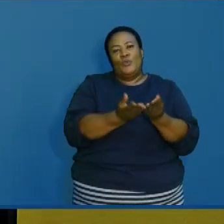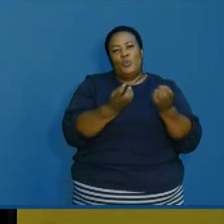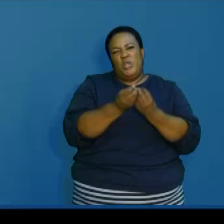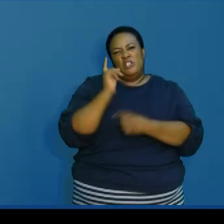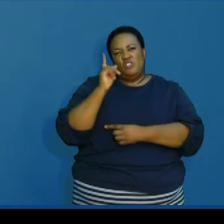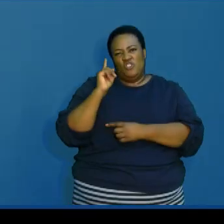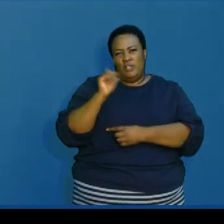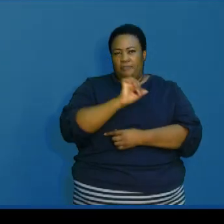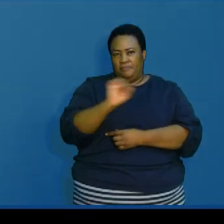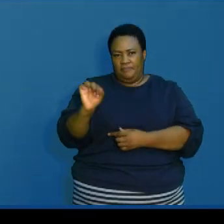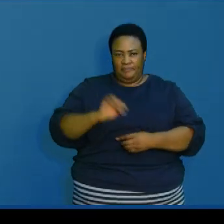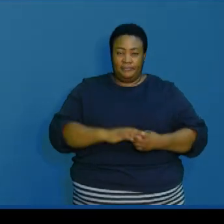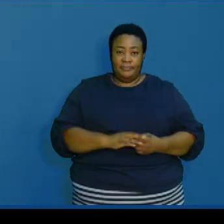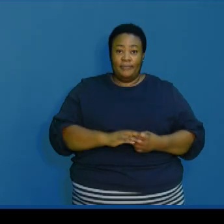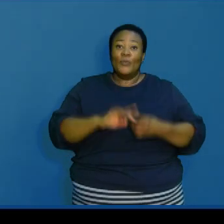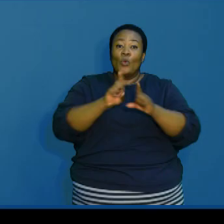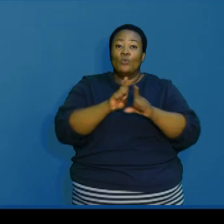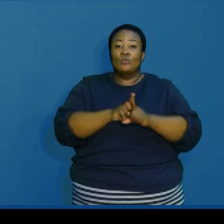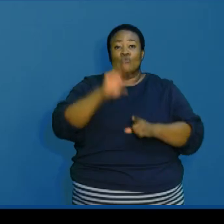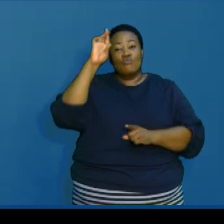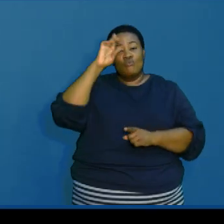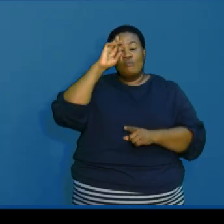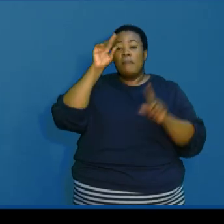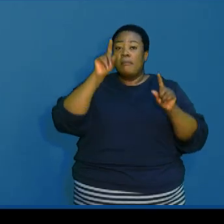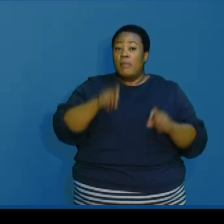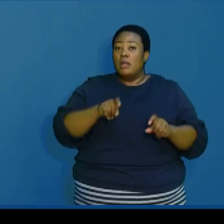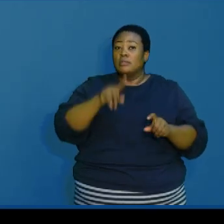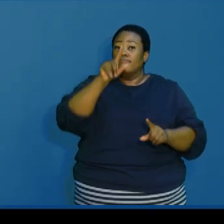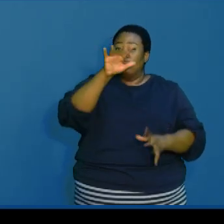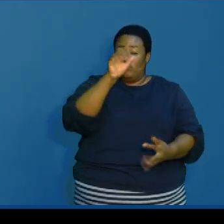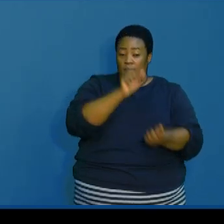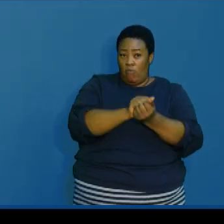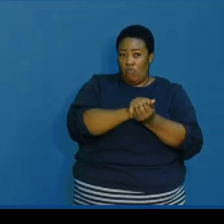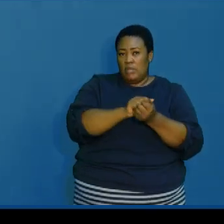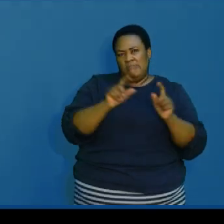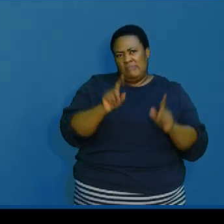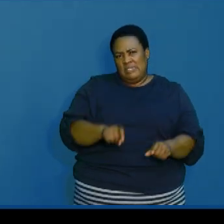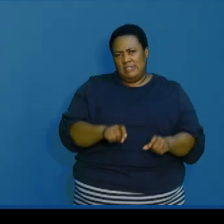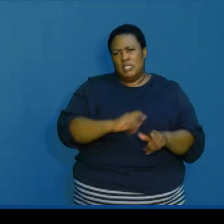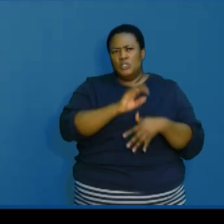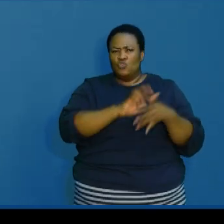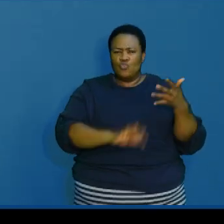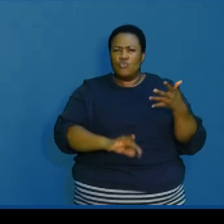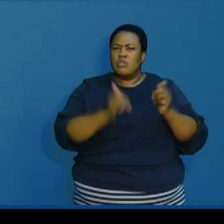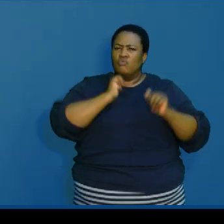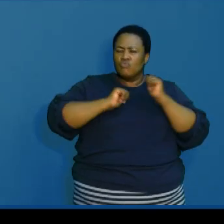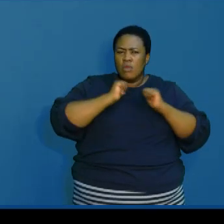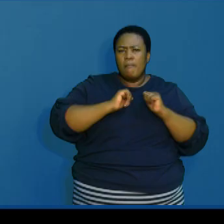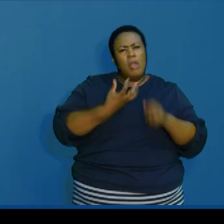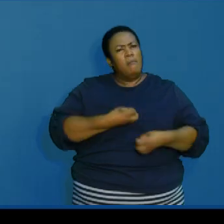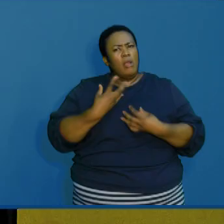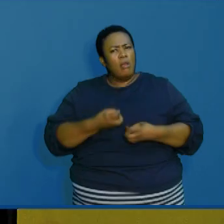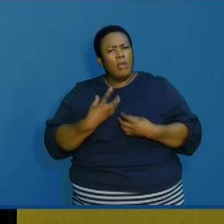teachers. Please remember that you need to summarize your genres. What this means is that you can use